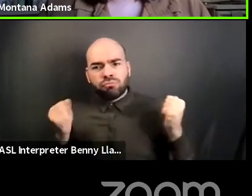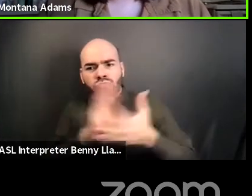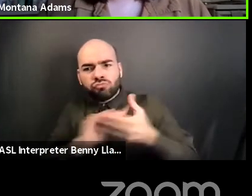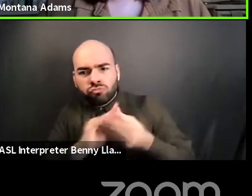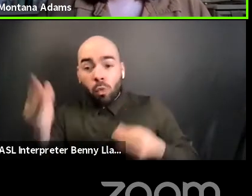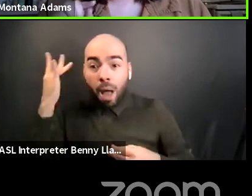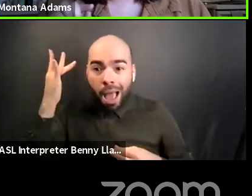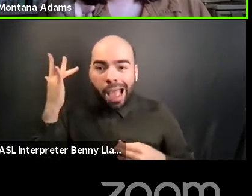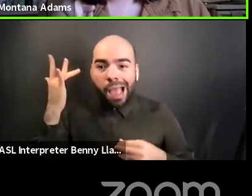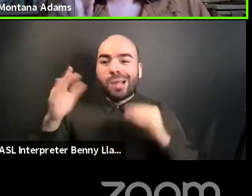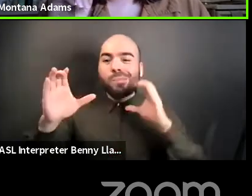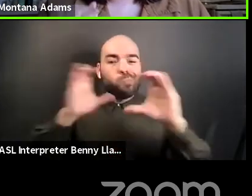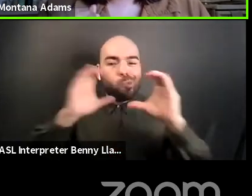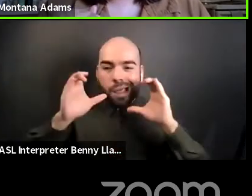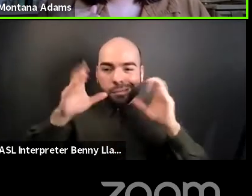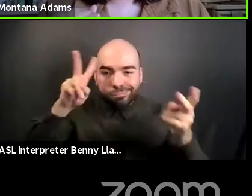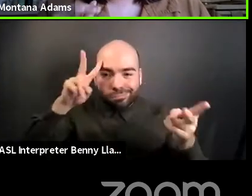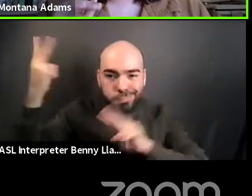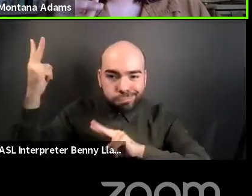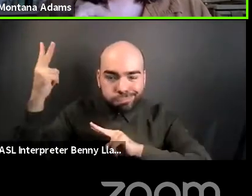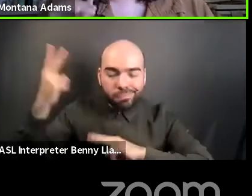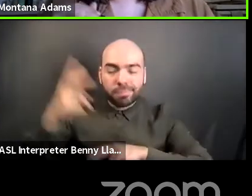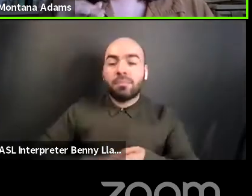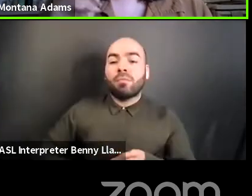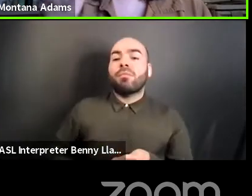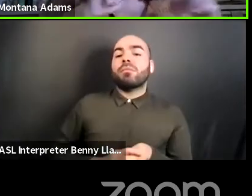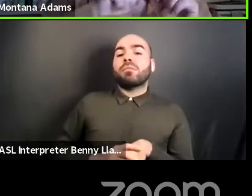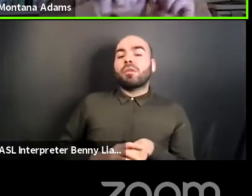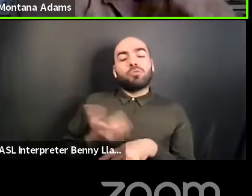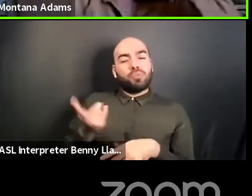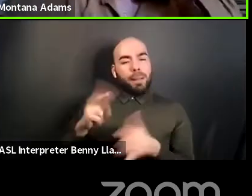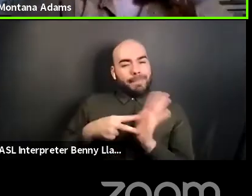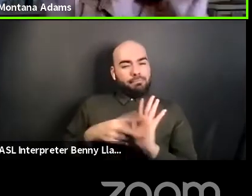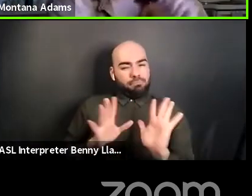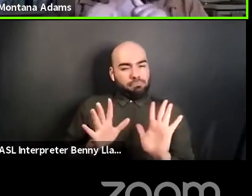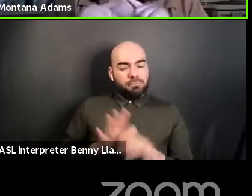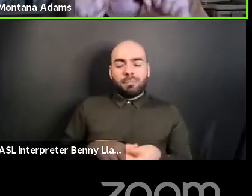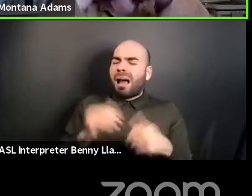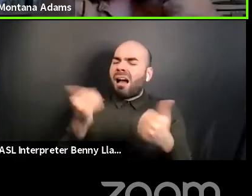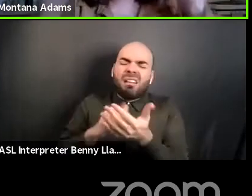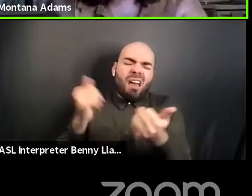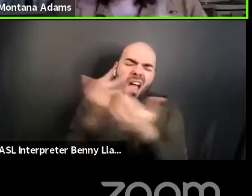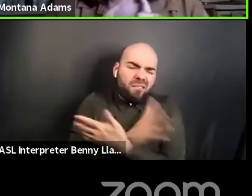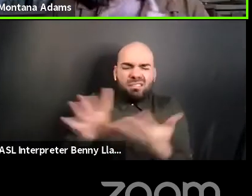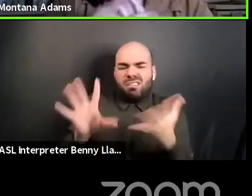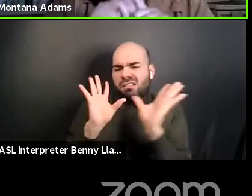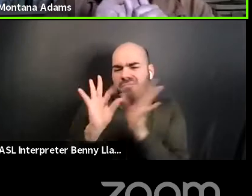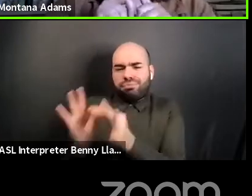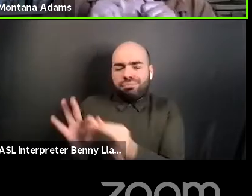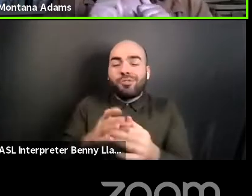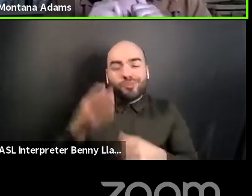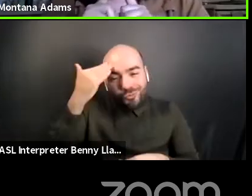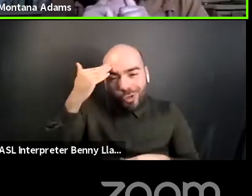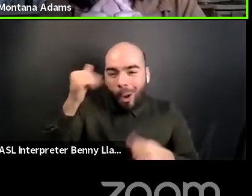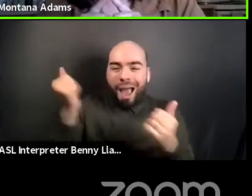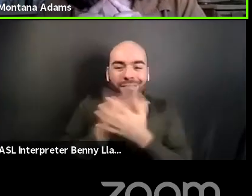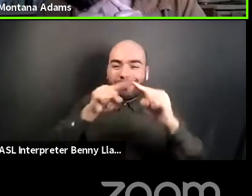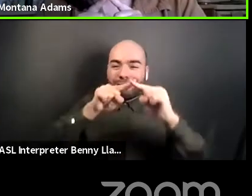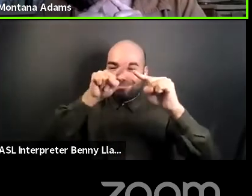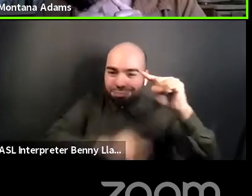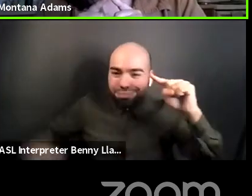miscommunication. So I think that's what I mean, but also it all connects together, you know, everything is a circle, you know,